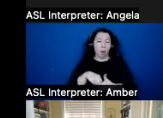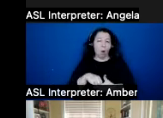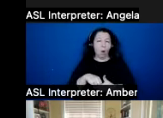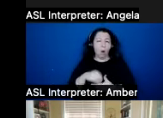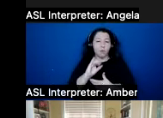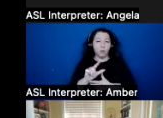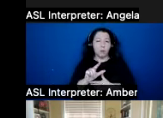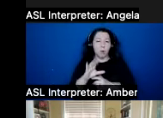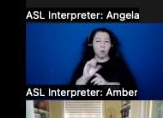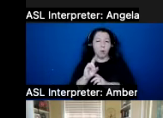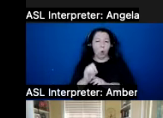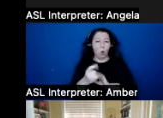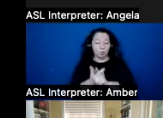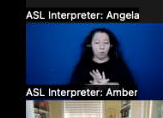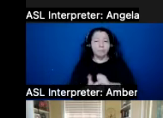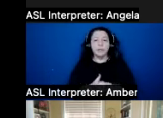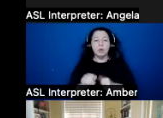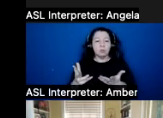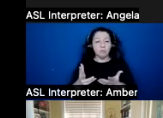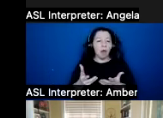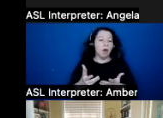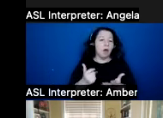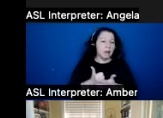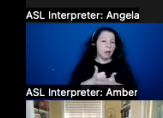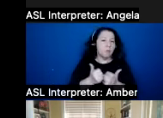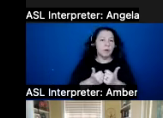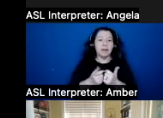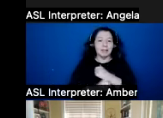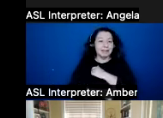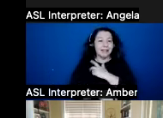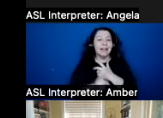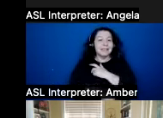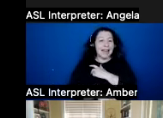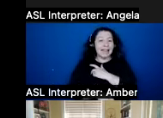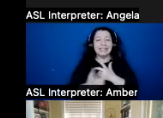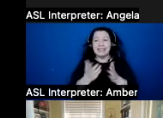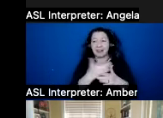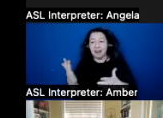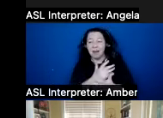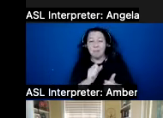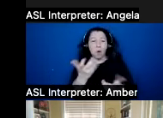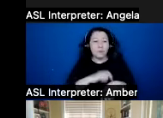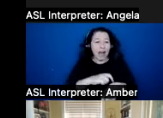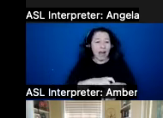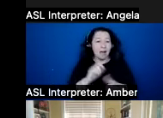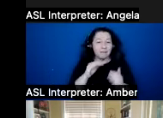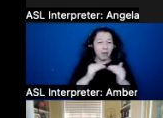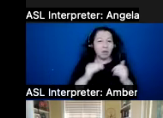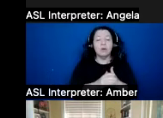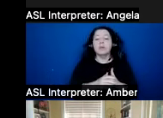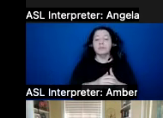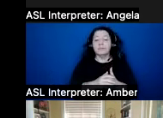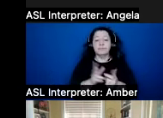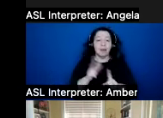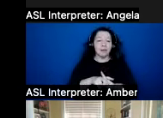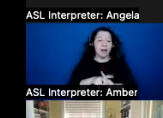provide the court with assistance on the sentencing range, to, of course, identify and apply case law and